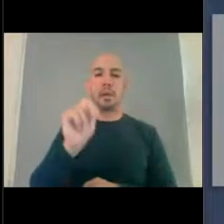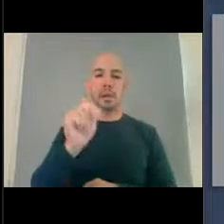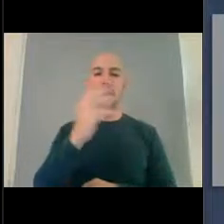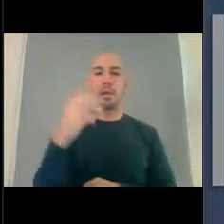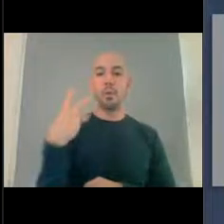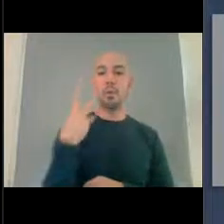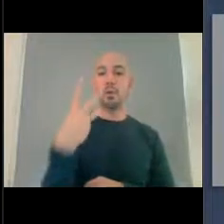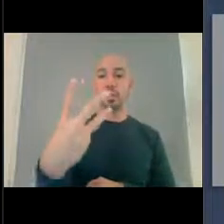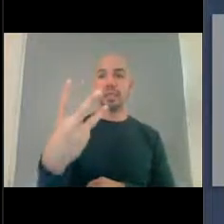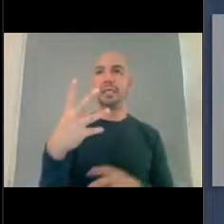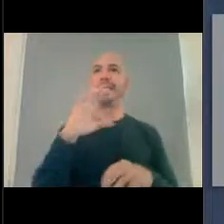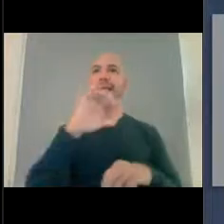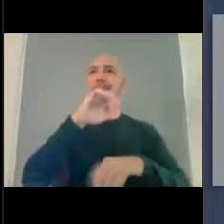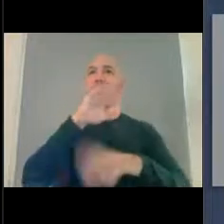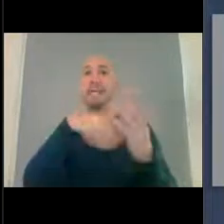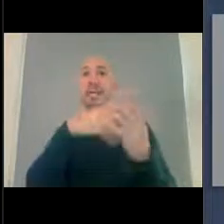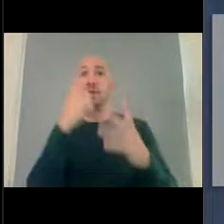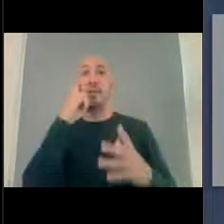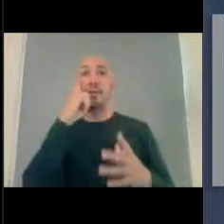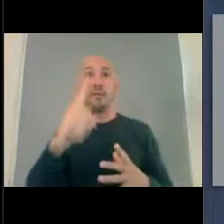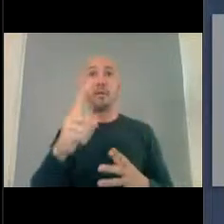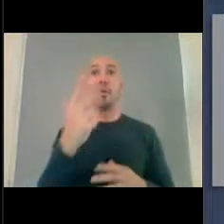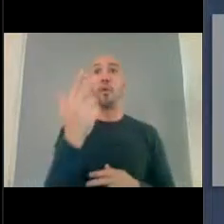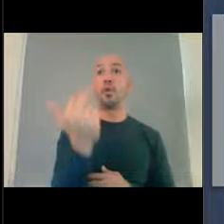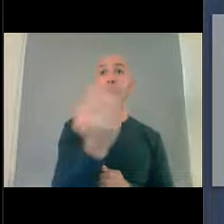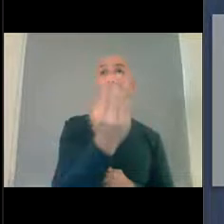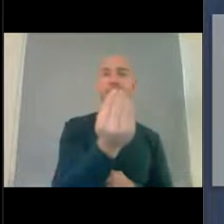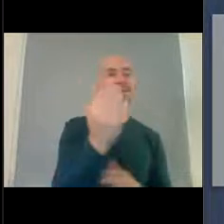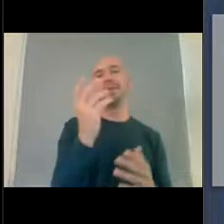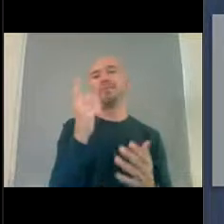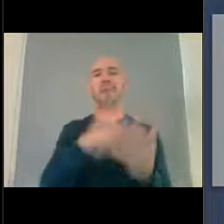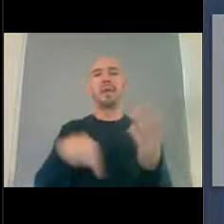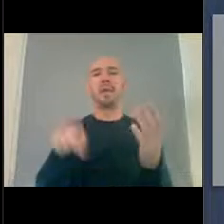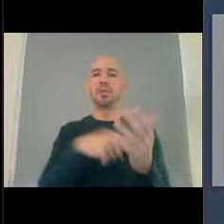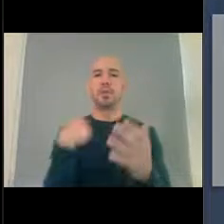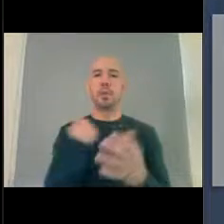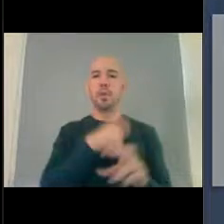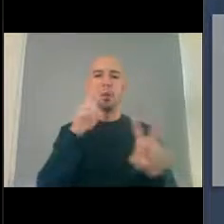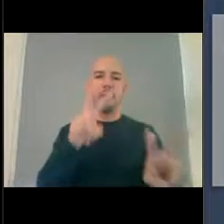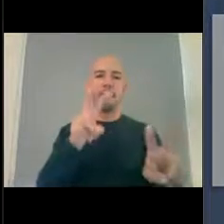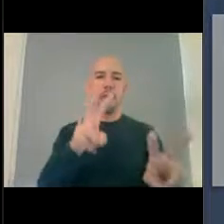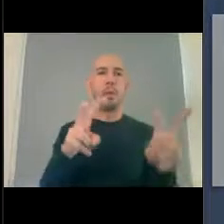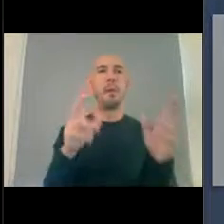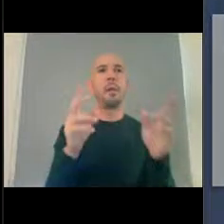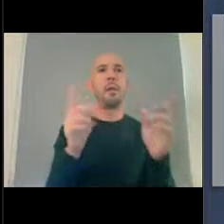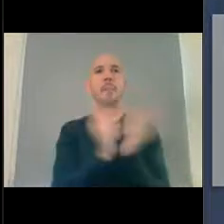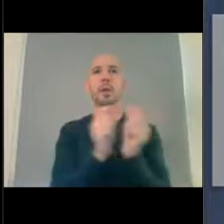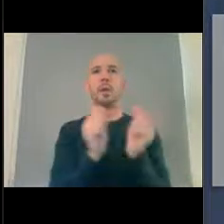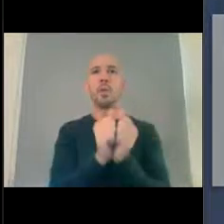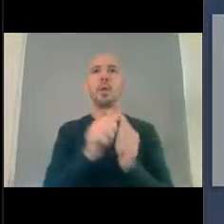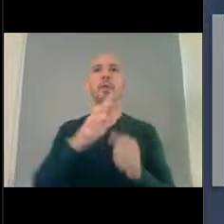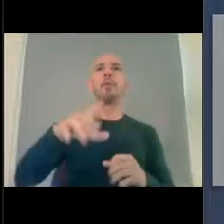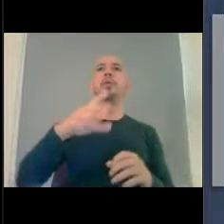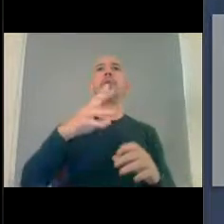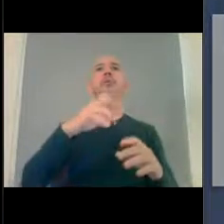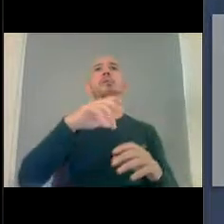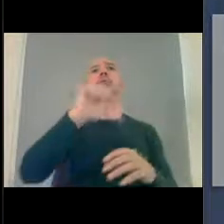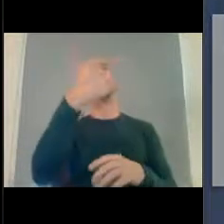14th had to be canceled we look forward to to meeting with our fellow commissions at some time next